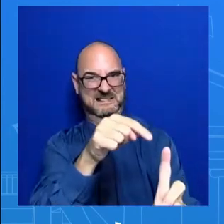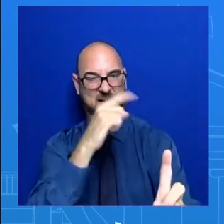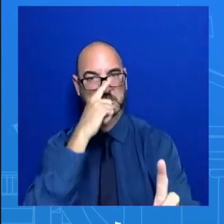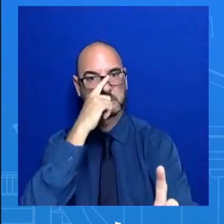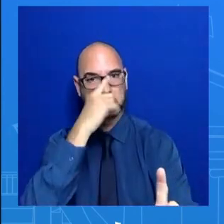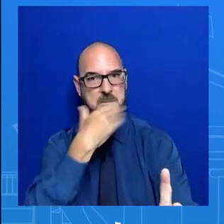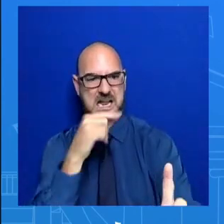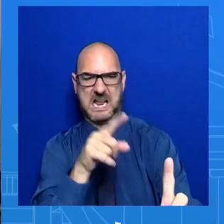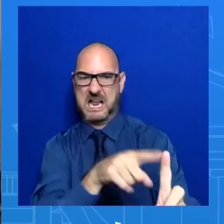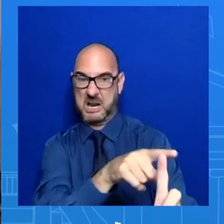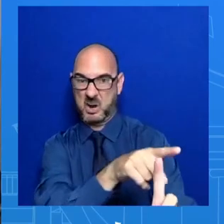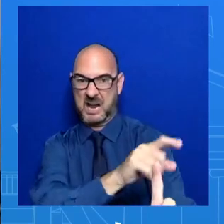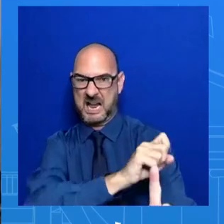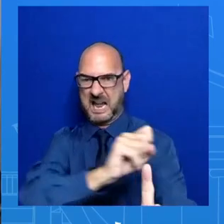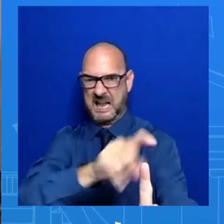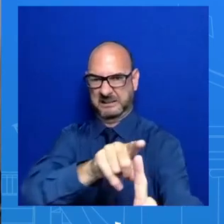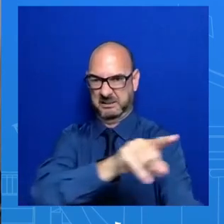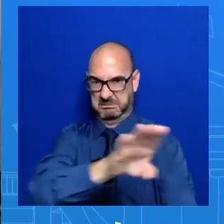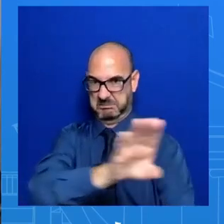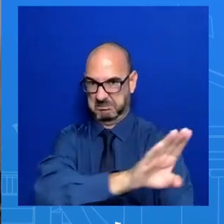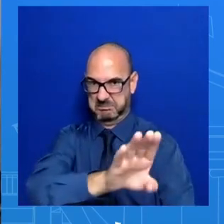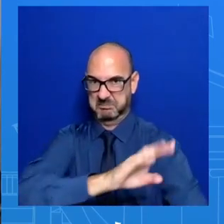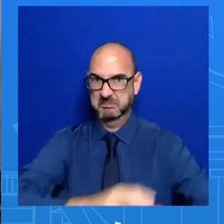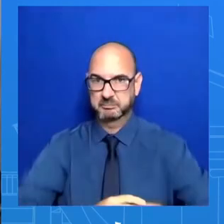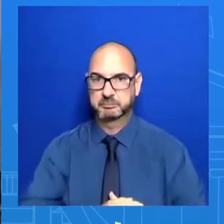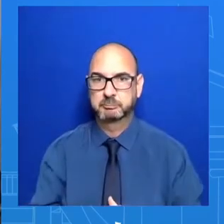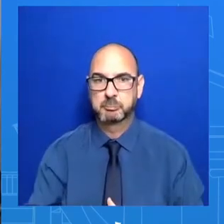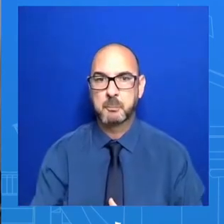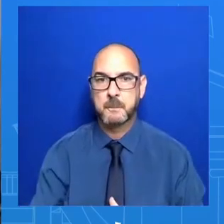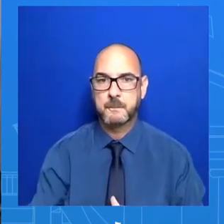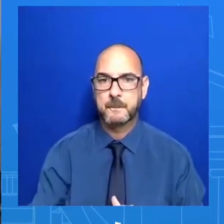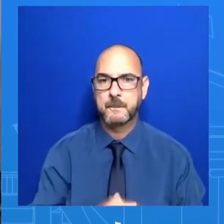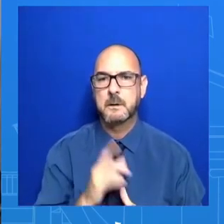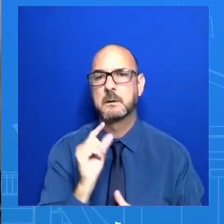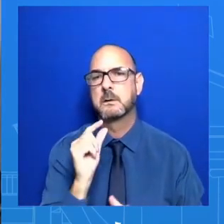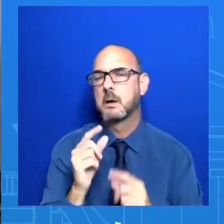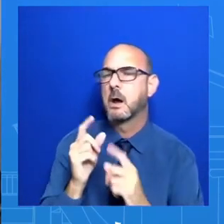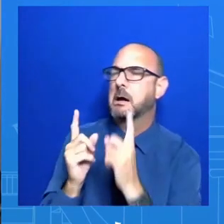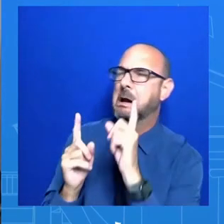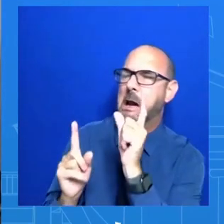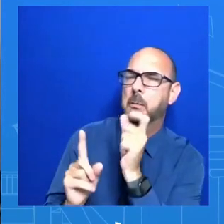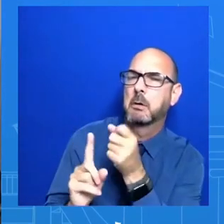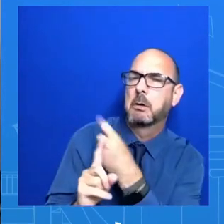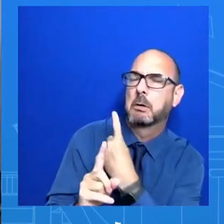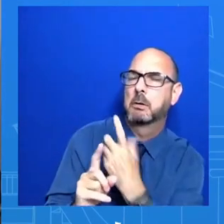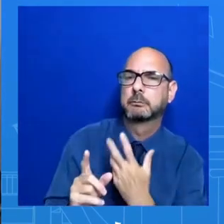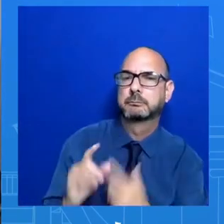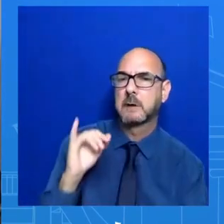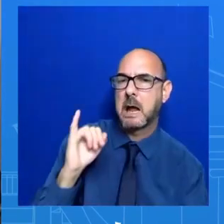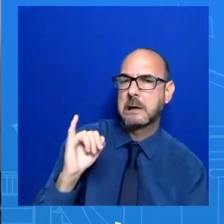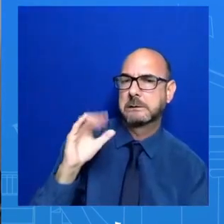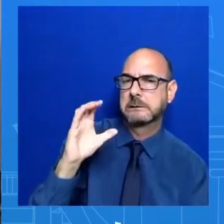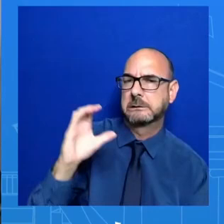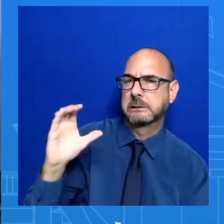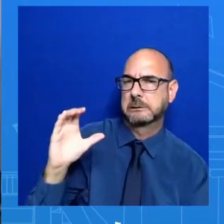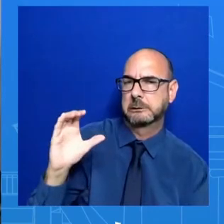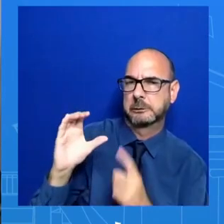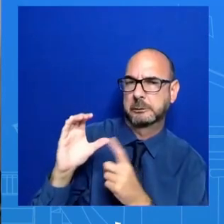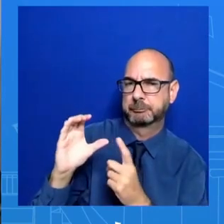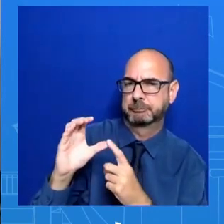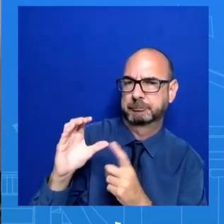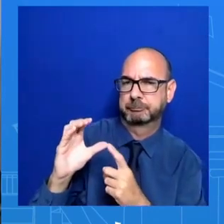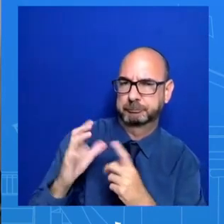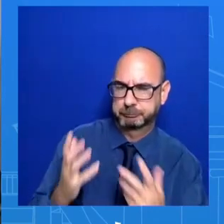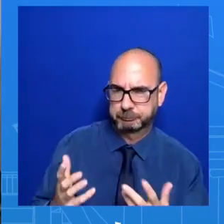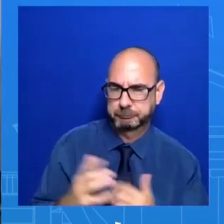on the ICC. You said that the administration's working with Congress in a bipartisan way on this ICC arrest warrant issue.